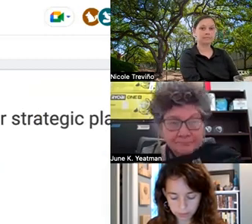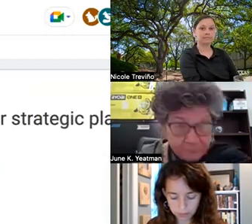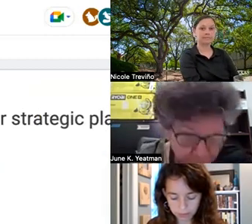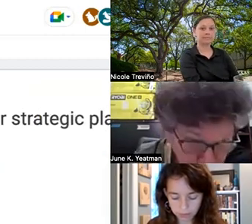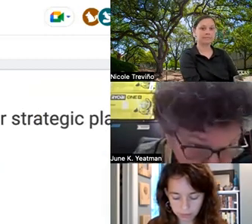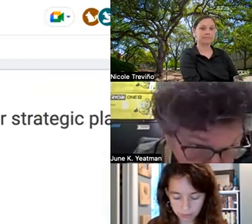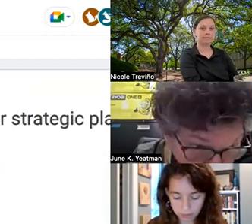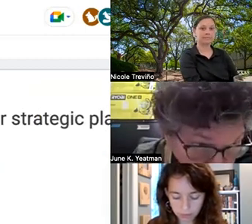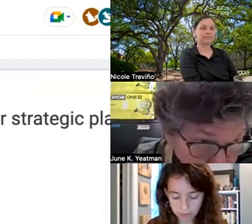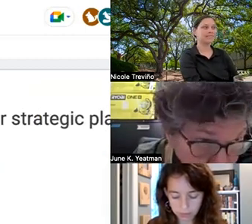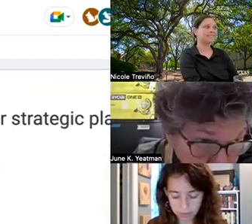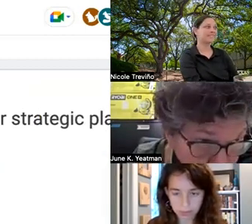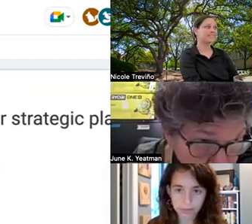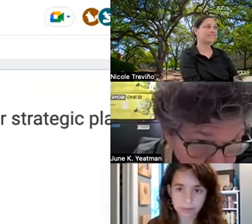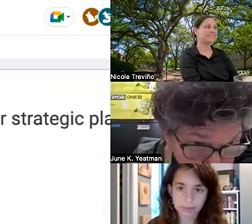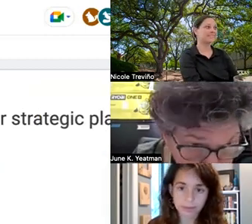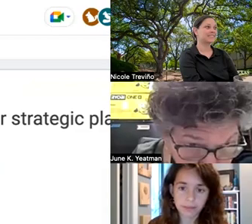I want to hand it over to